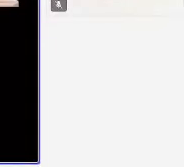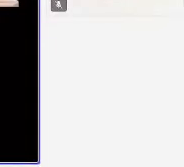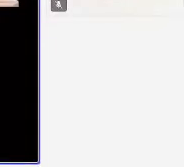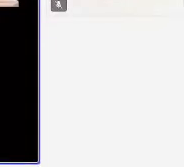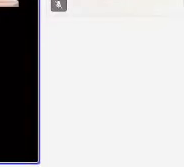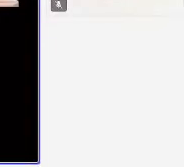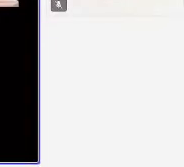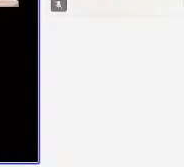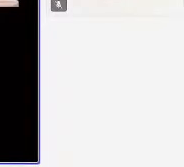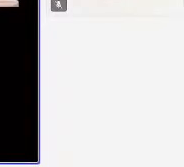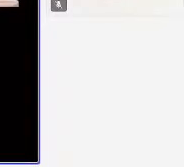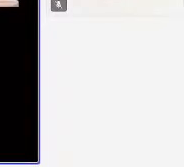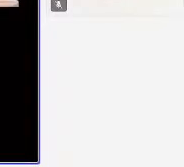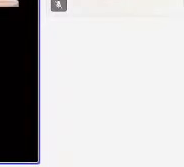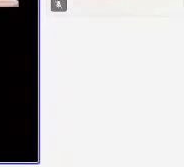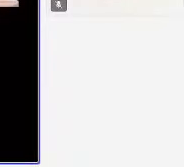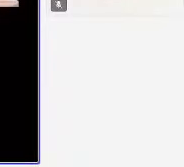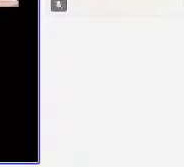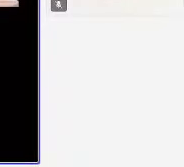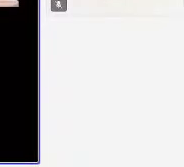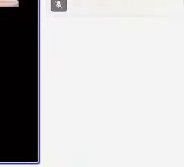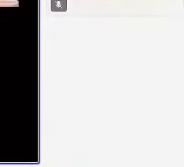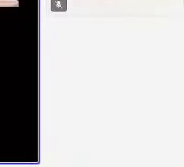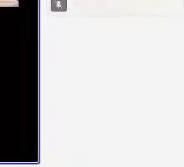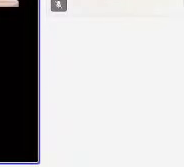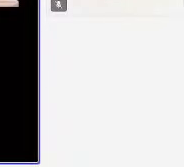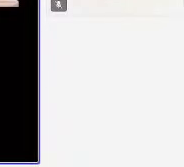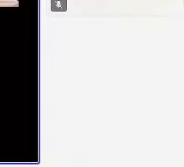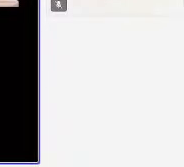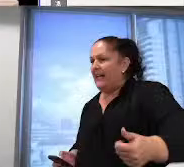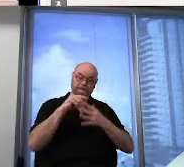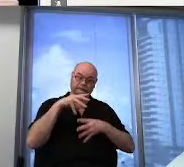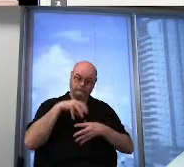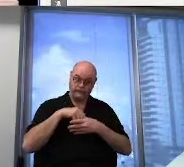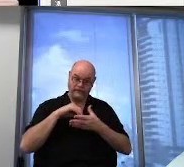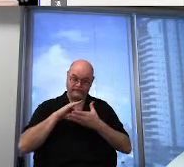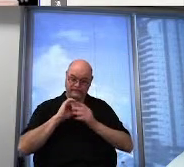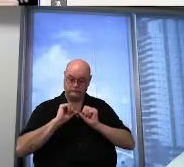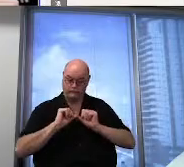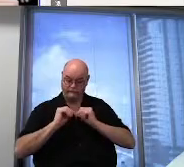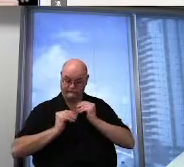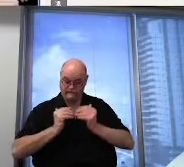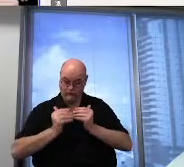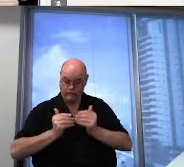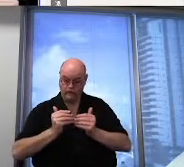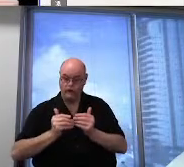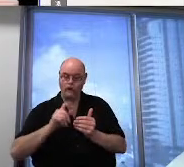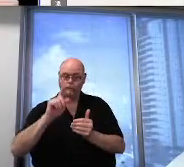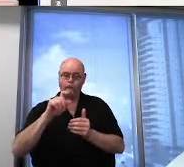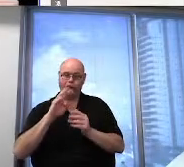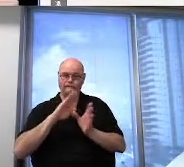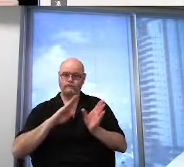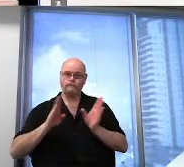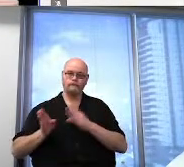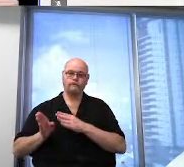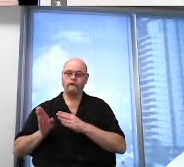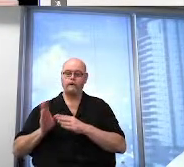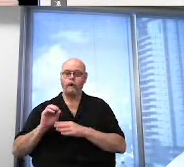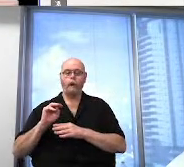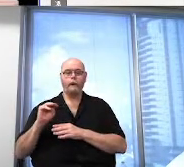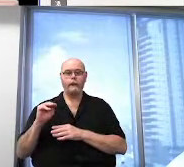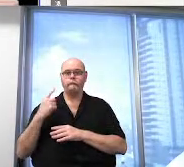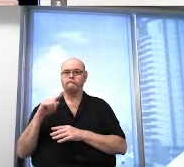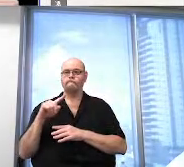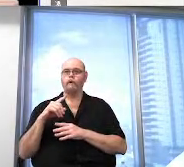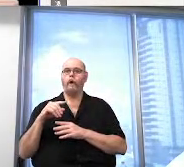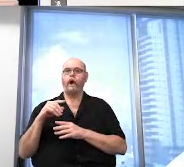keep higher priority items within the stabilization plan from a maintenance perspective moving forward. We had to direct O&M